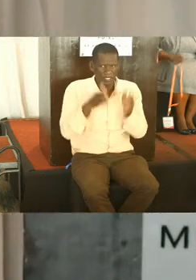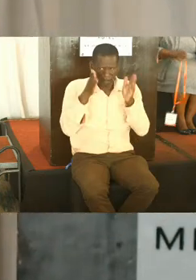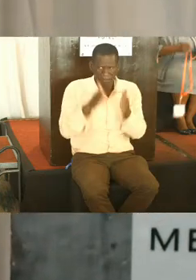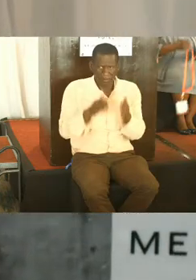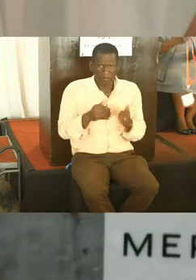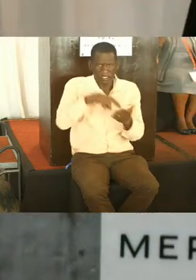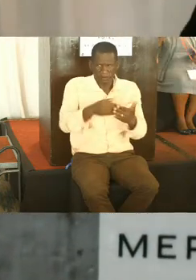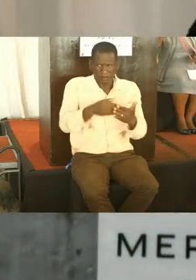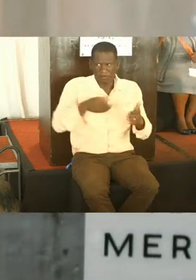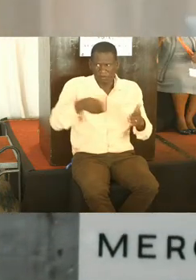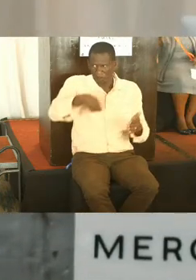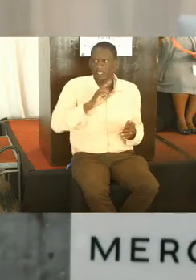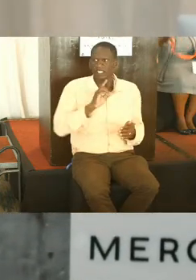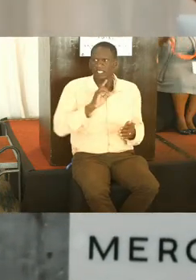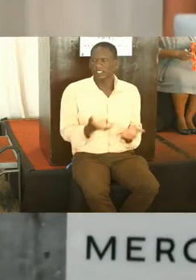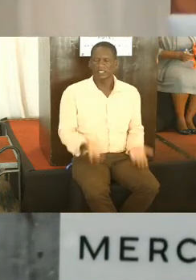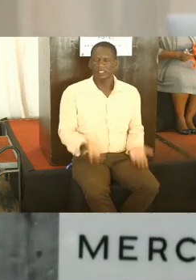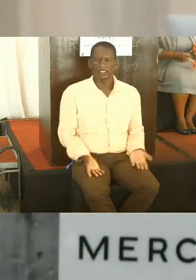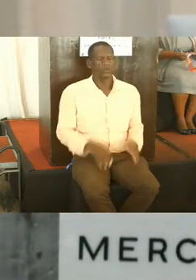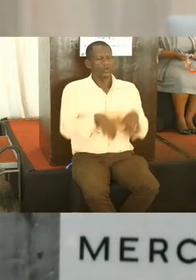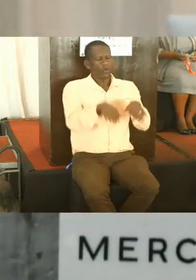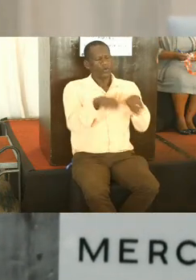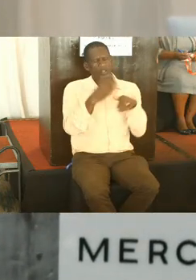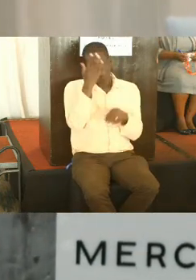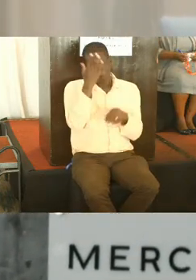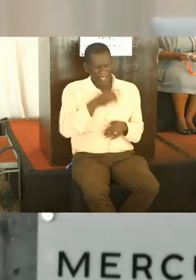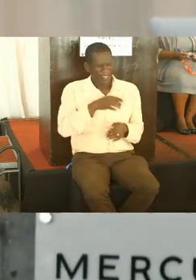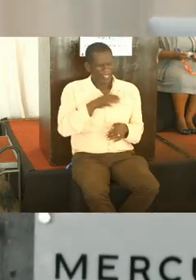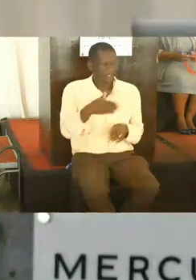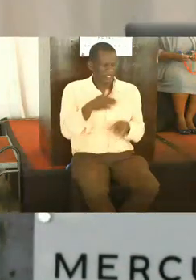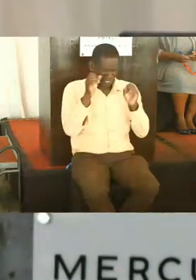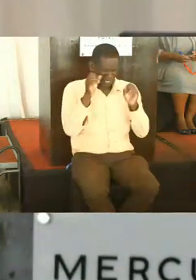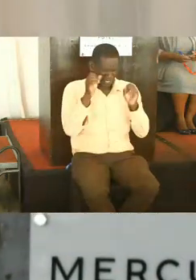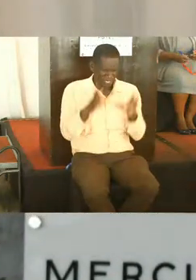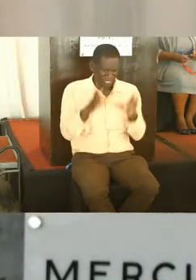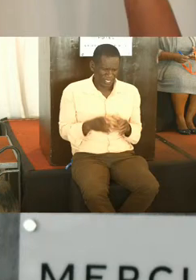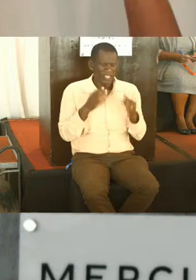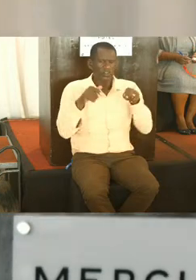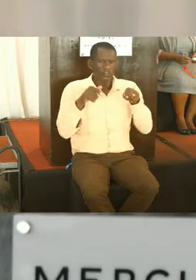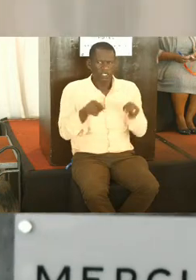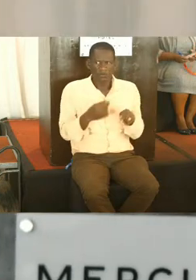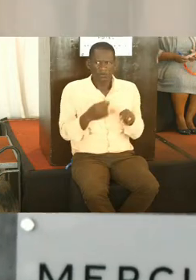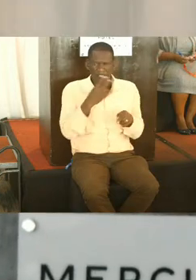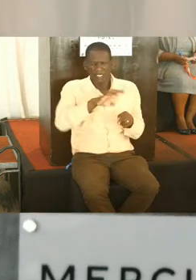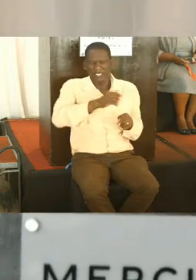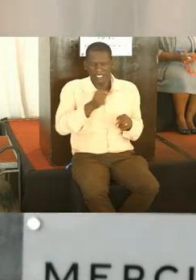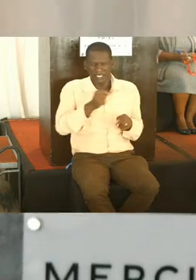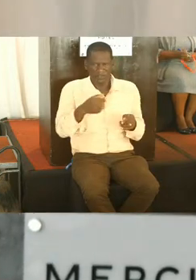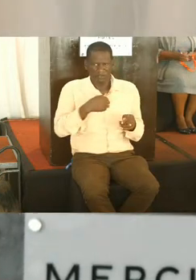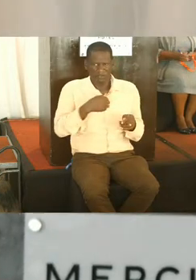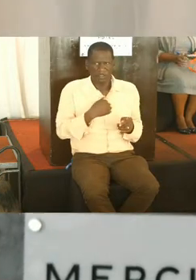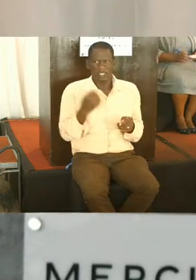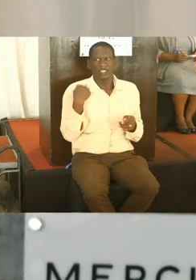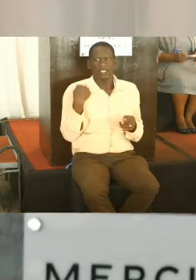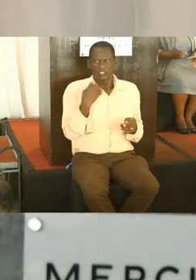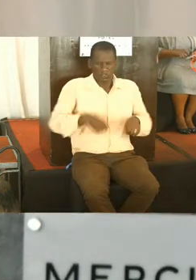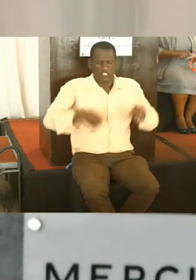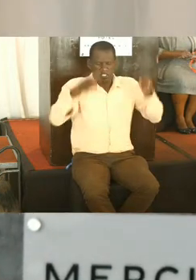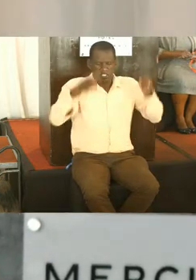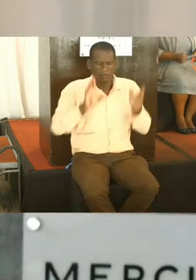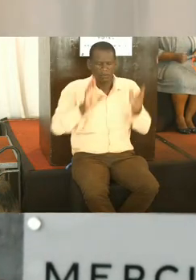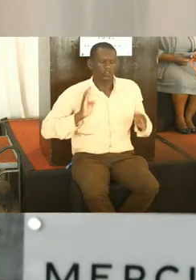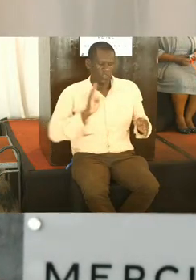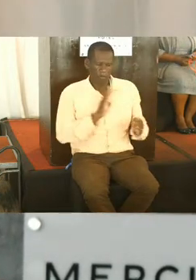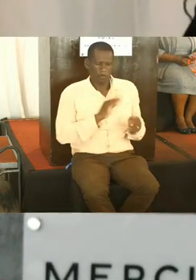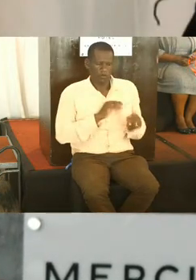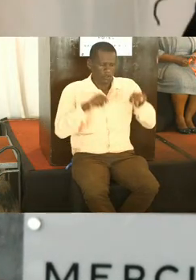standing in front of us I almost said hey pause pause why okay so today you're going to see the other side of me yesterday you saw the chair of the boat